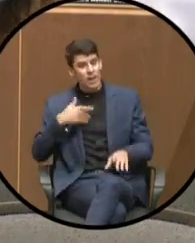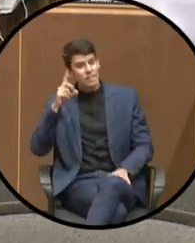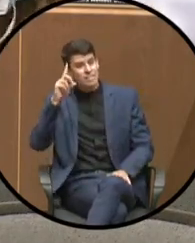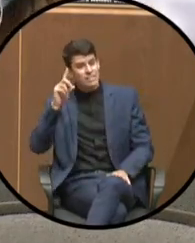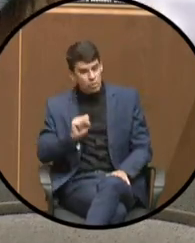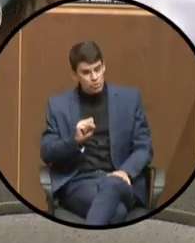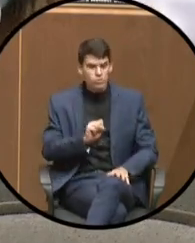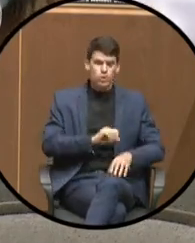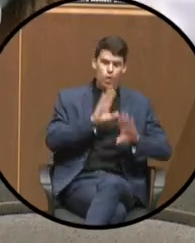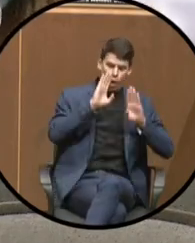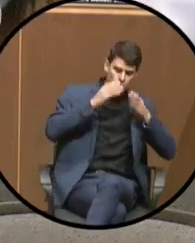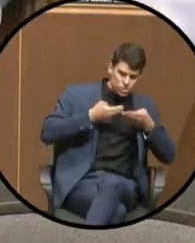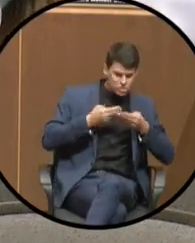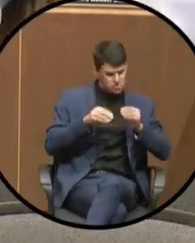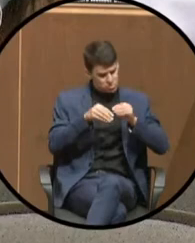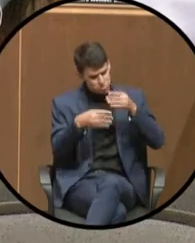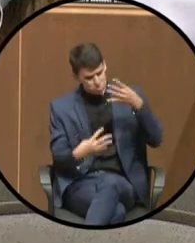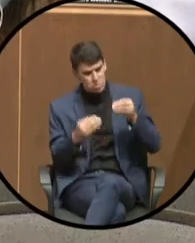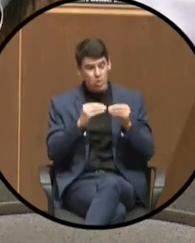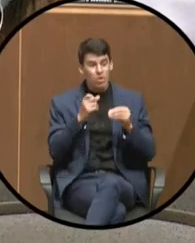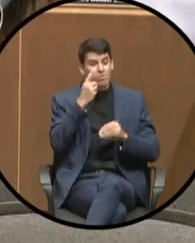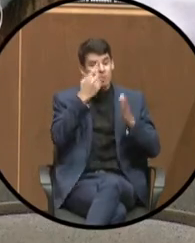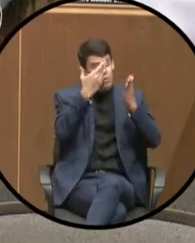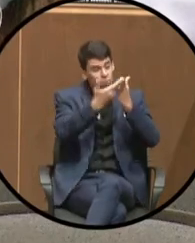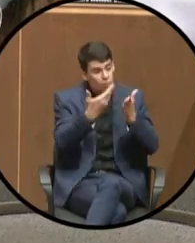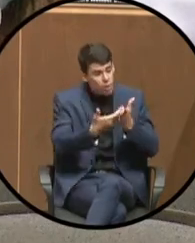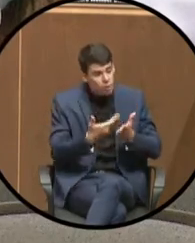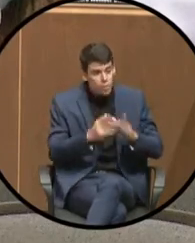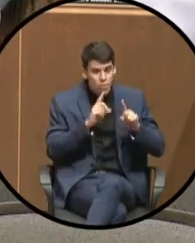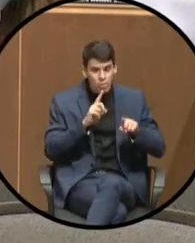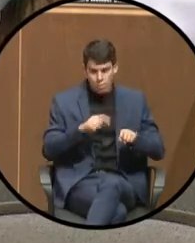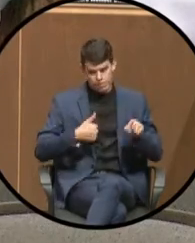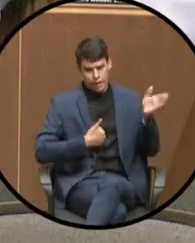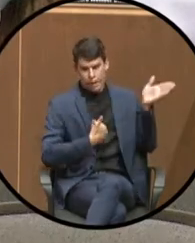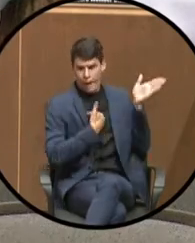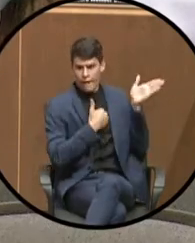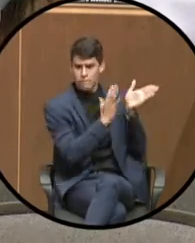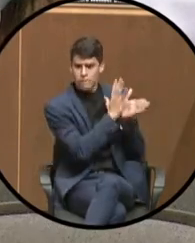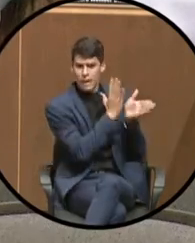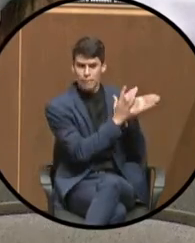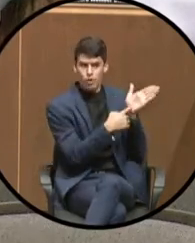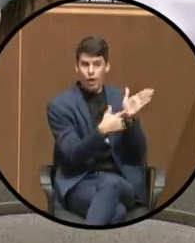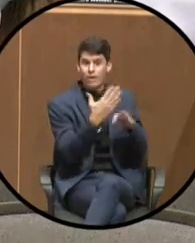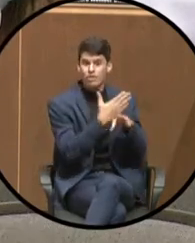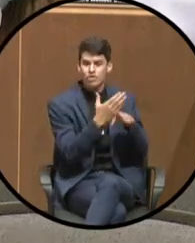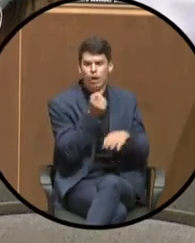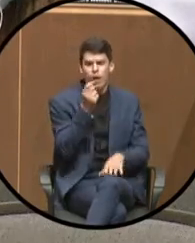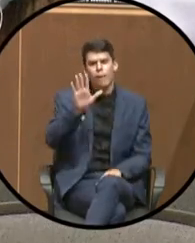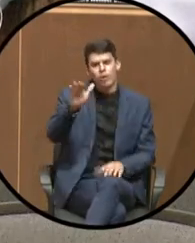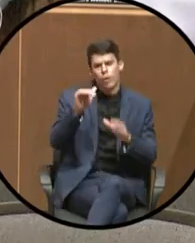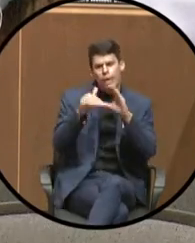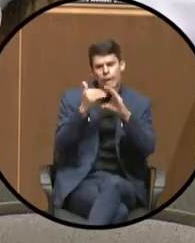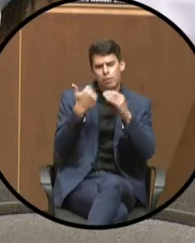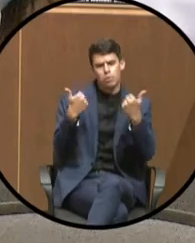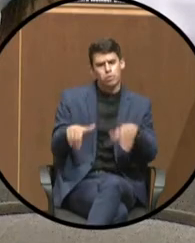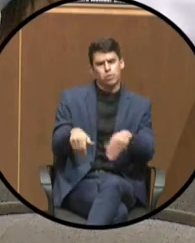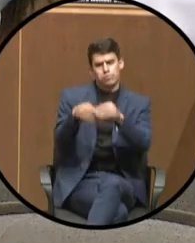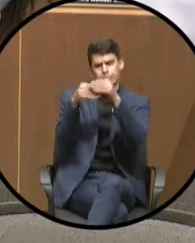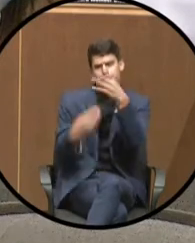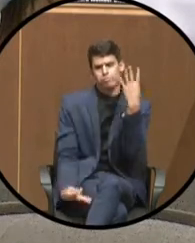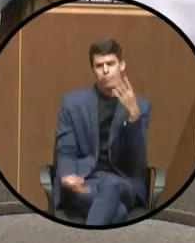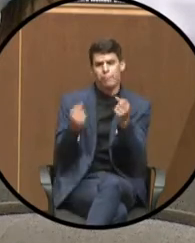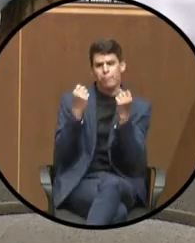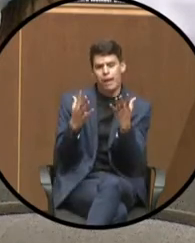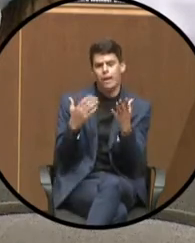autism, and more. Report after report after report, which I have several, and I can share them, but your emails are always inundated, and though